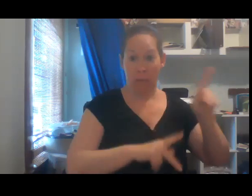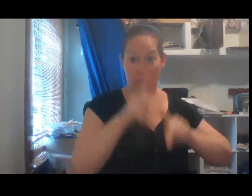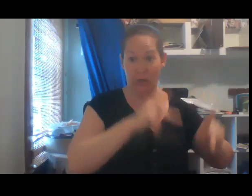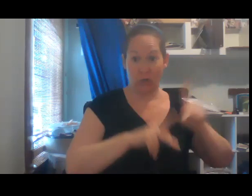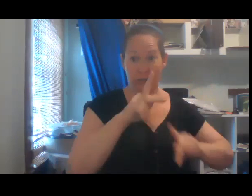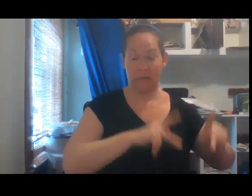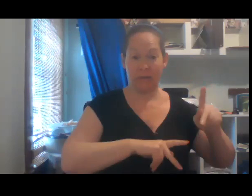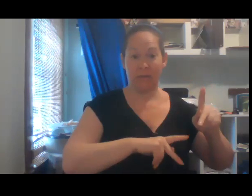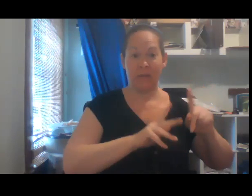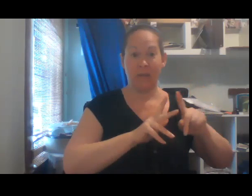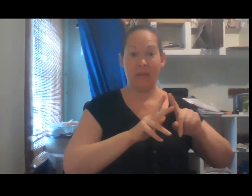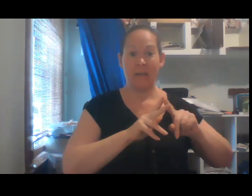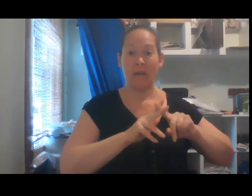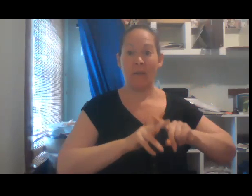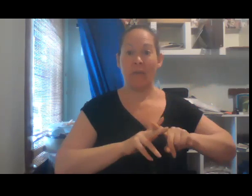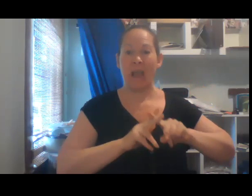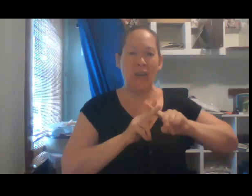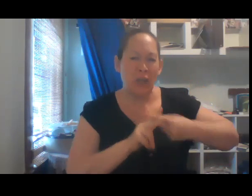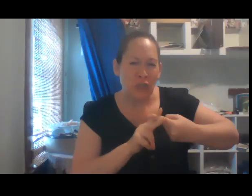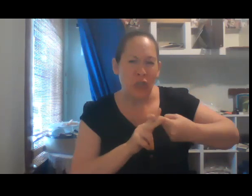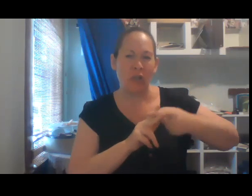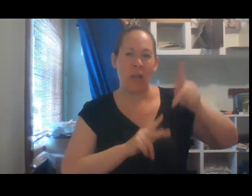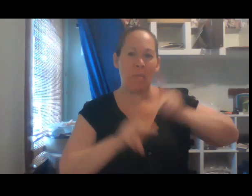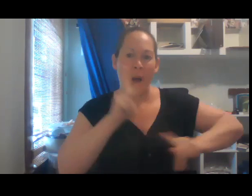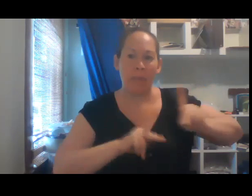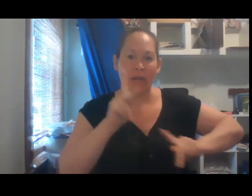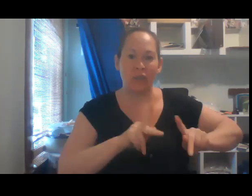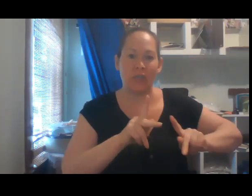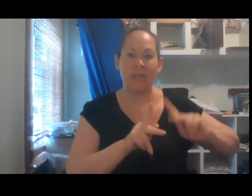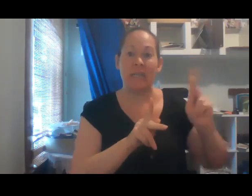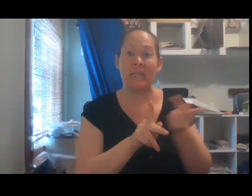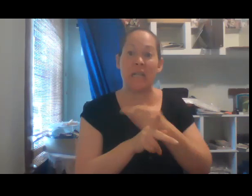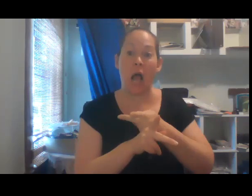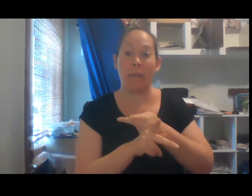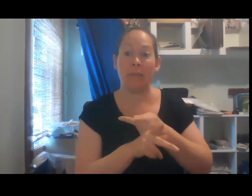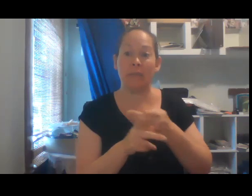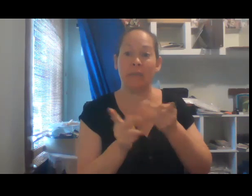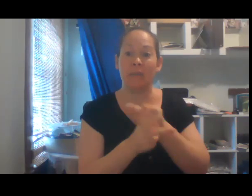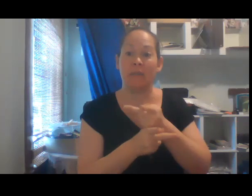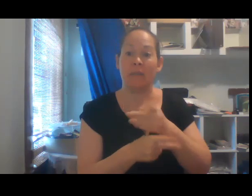is my initial population times an exponential,